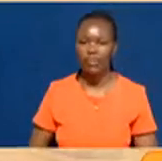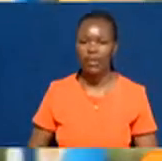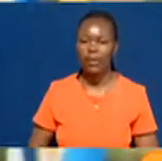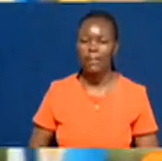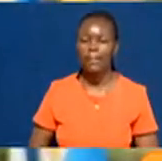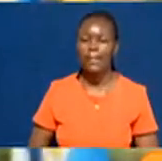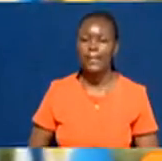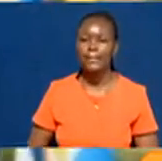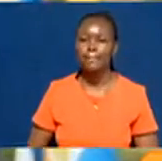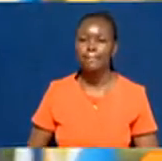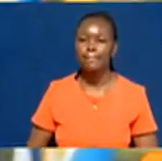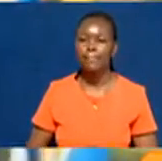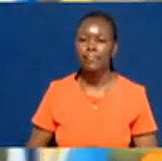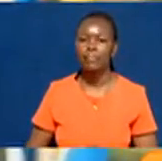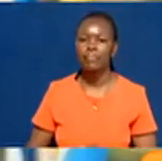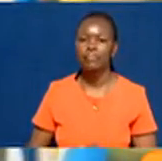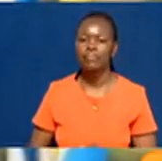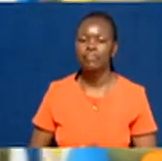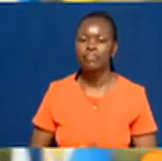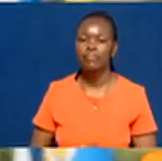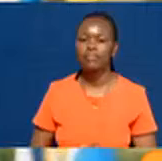And